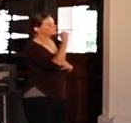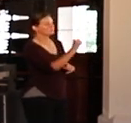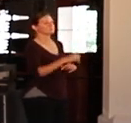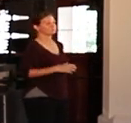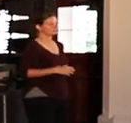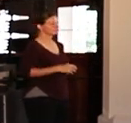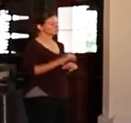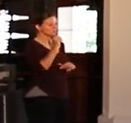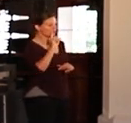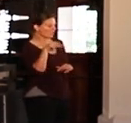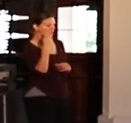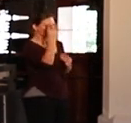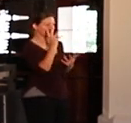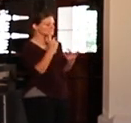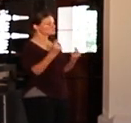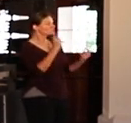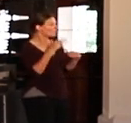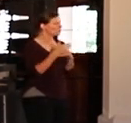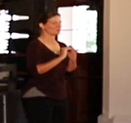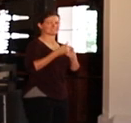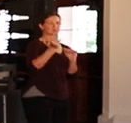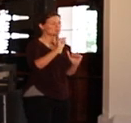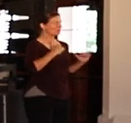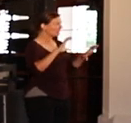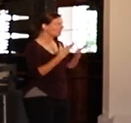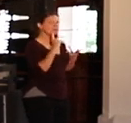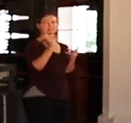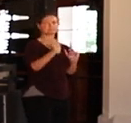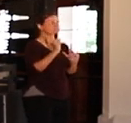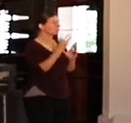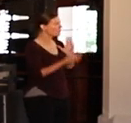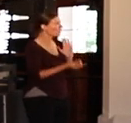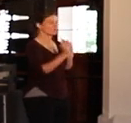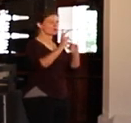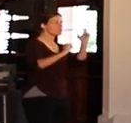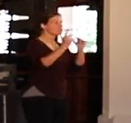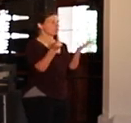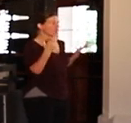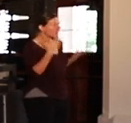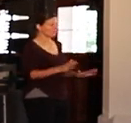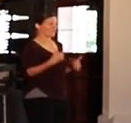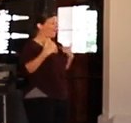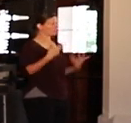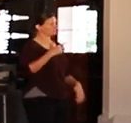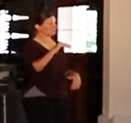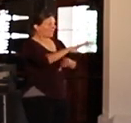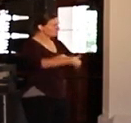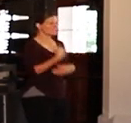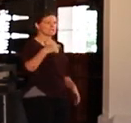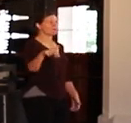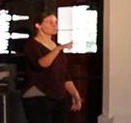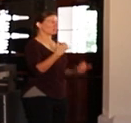are thinking about what's coming next, how do I get to my class, how do I find that building. I have to tell you, I walk the campus every night. I'm